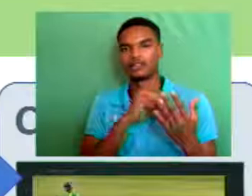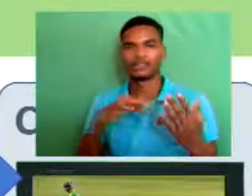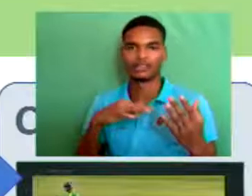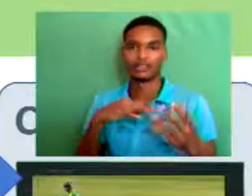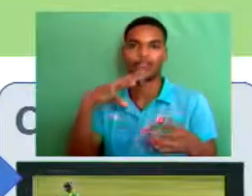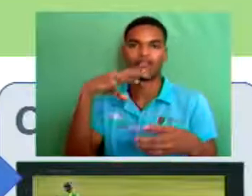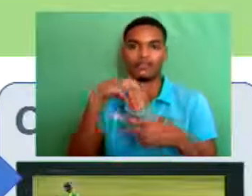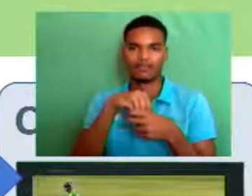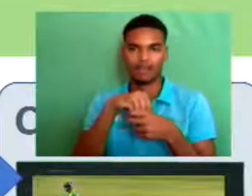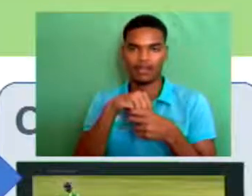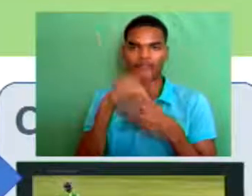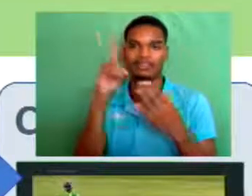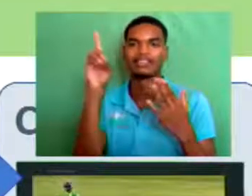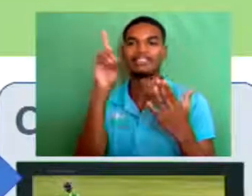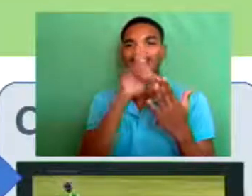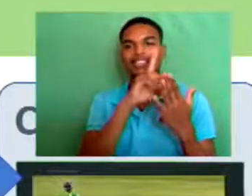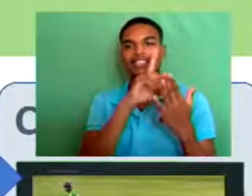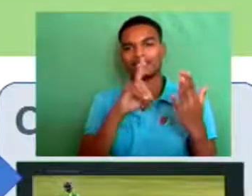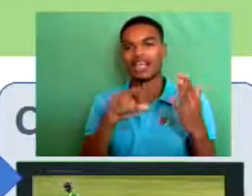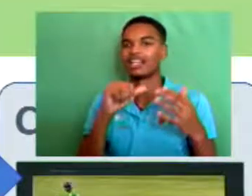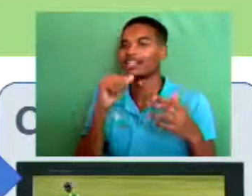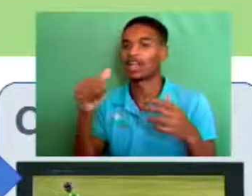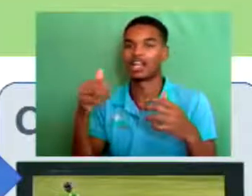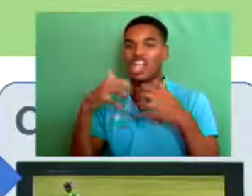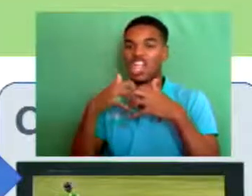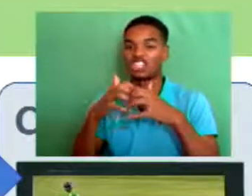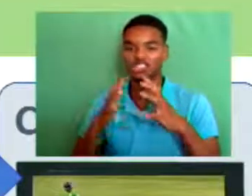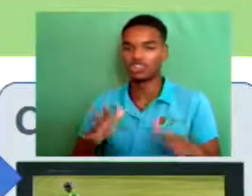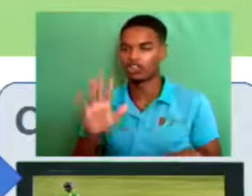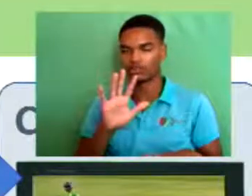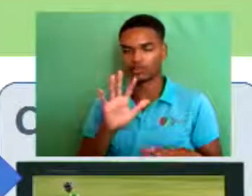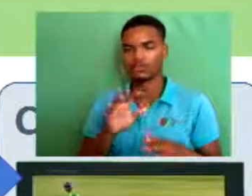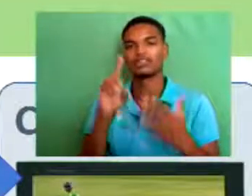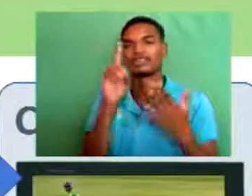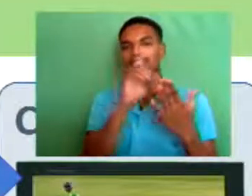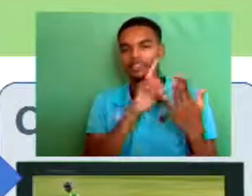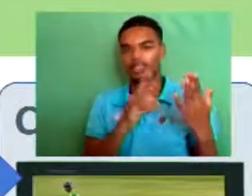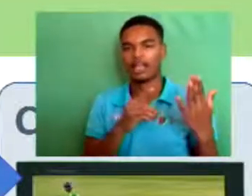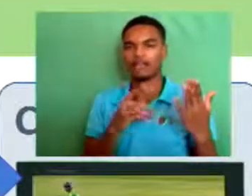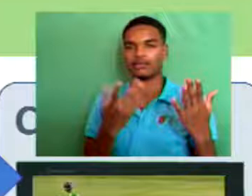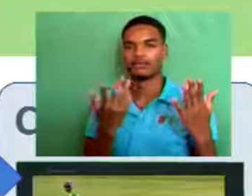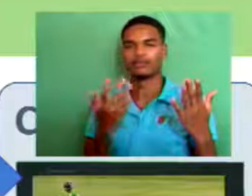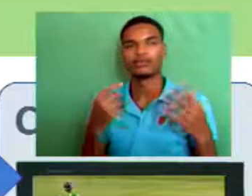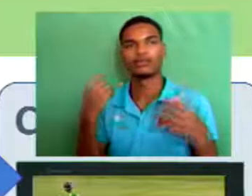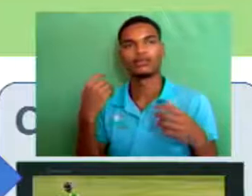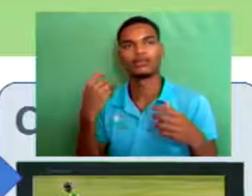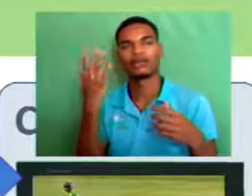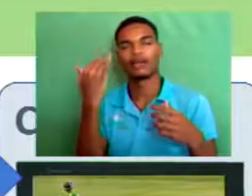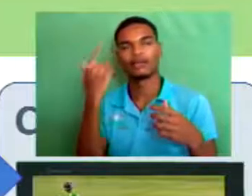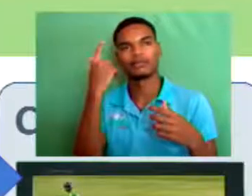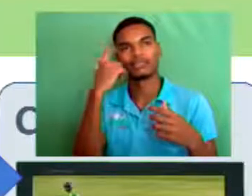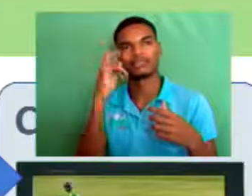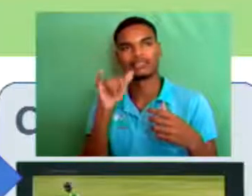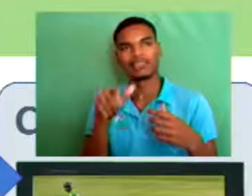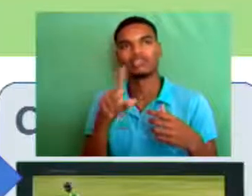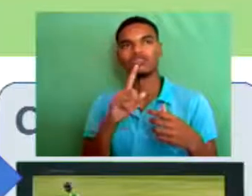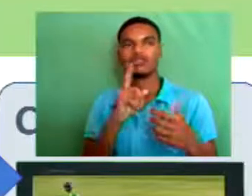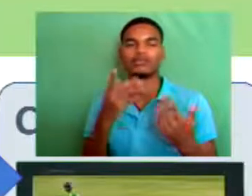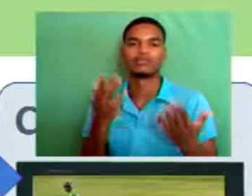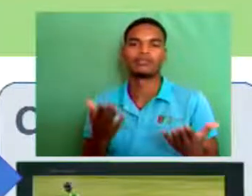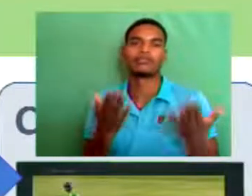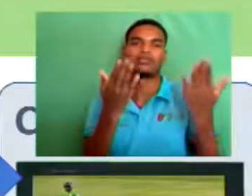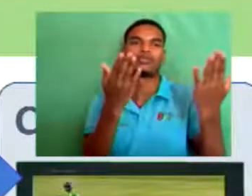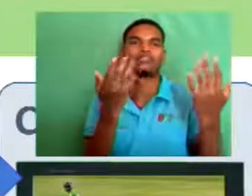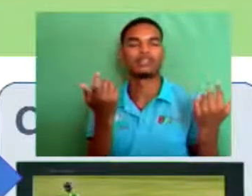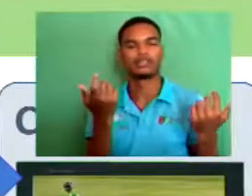Designing the presentation of emergency information is something that we've seen it built by engineering committees,